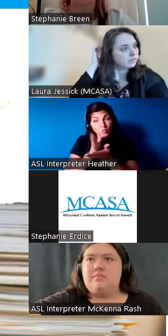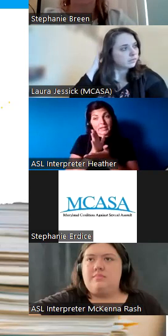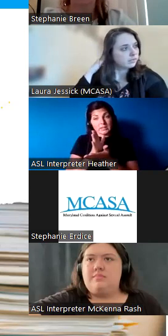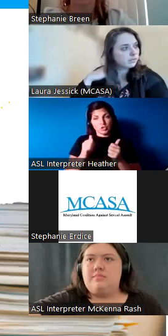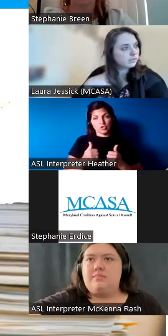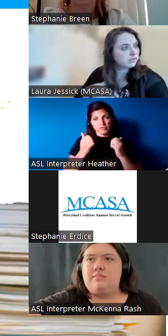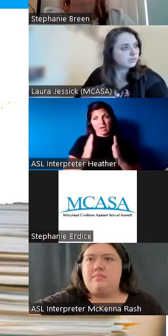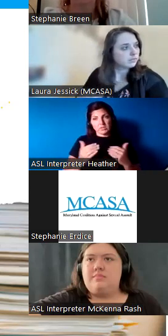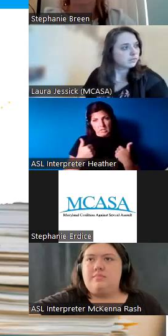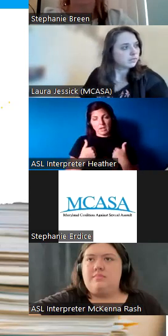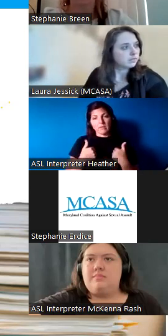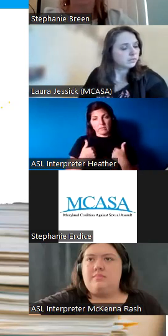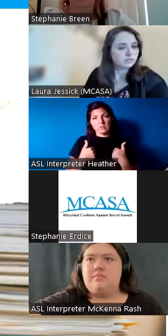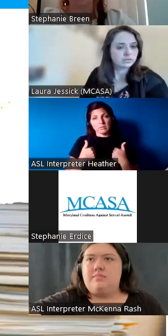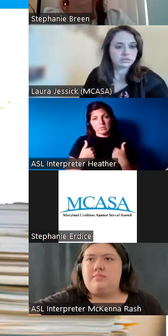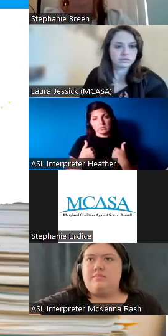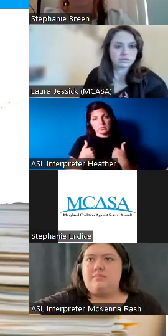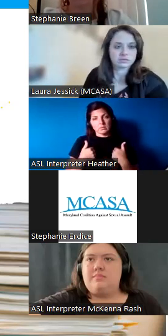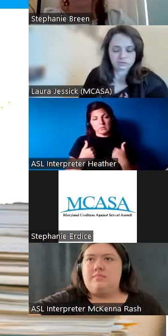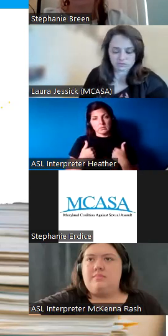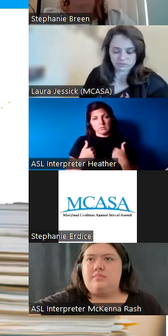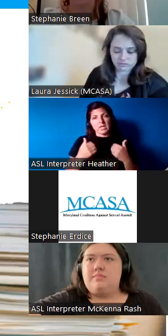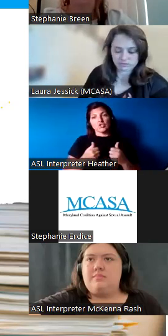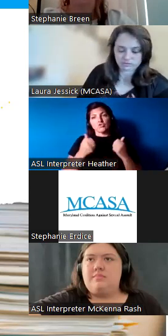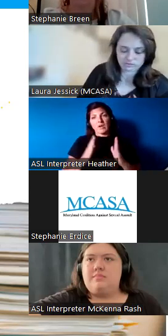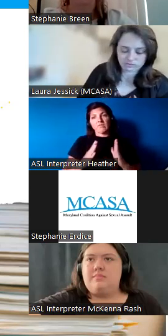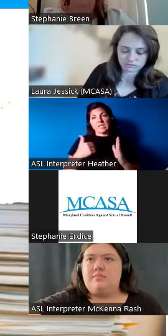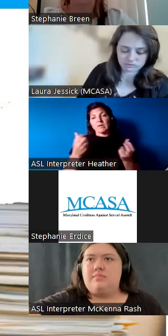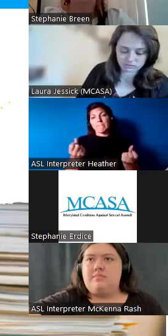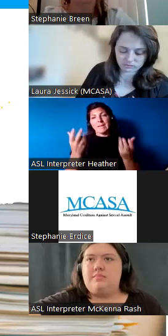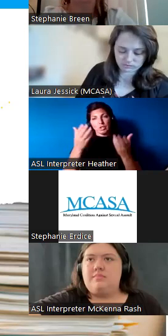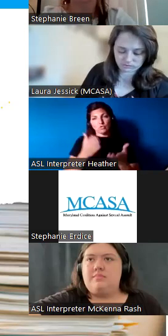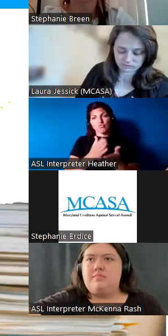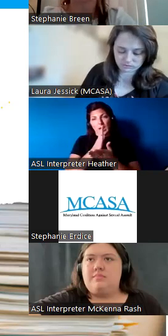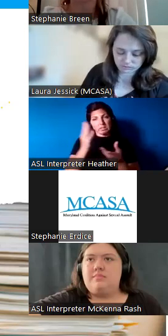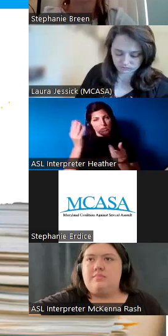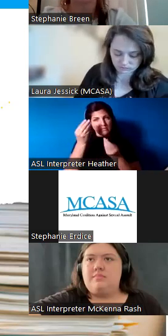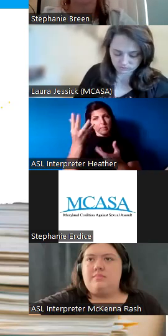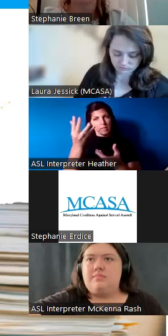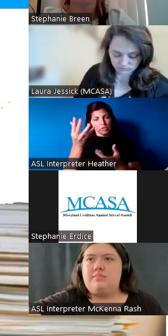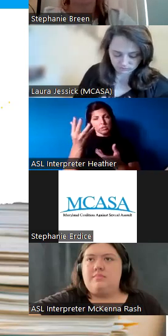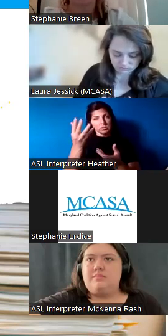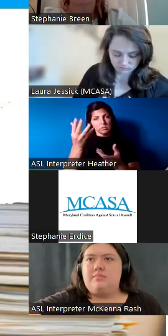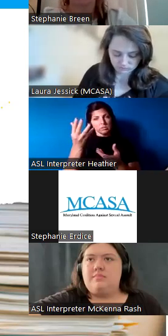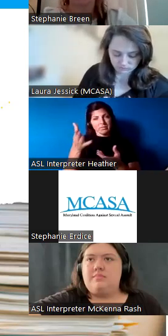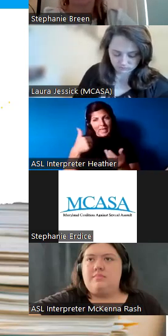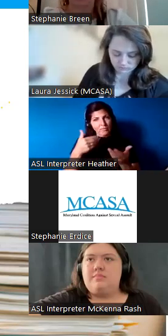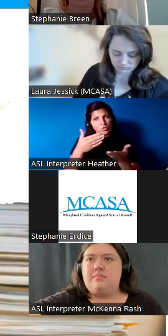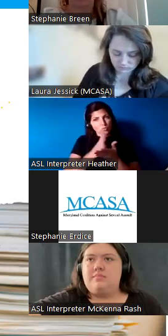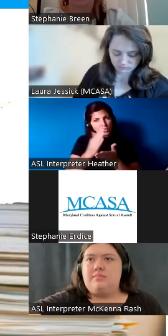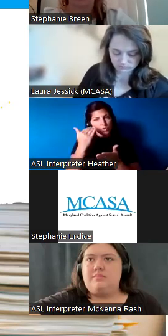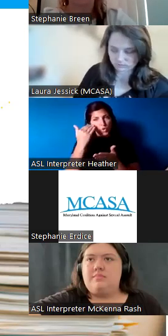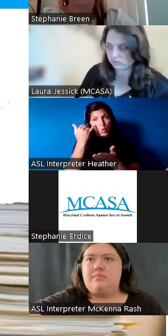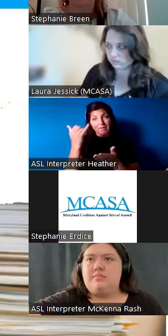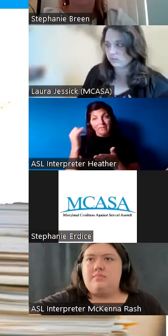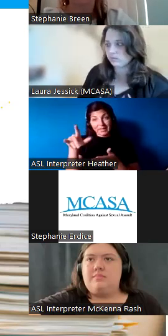have. And survivors have many rights to the information about their kits. They have the right to know if their kit